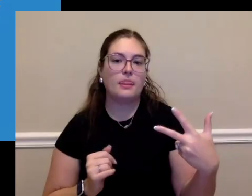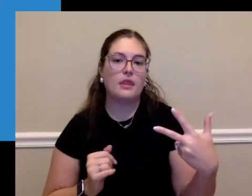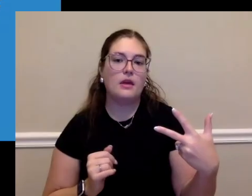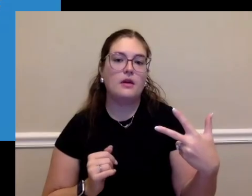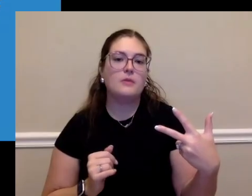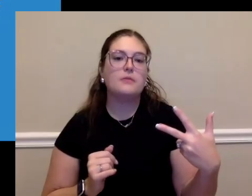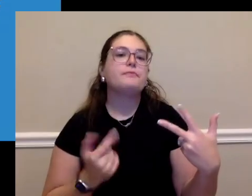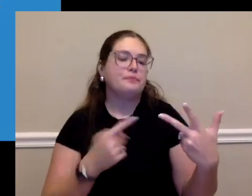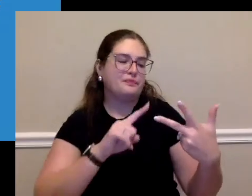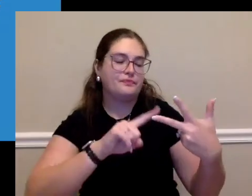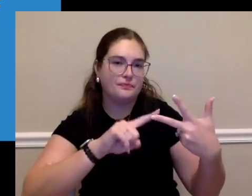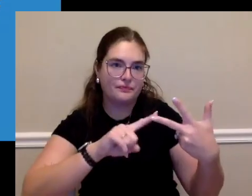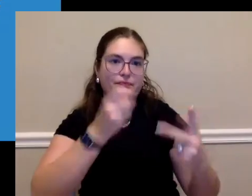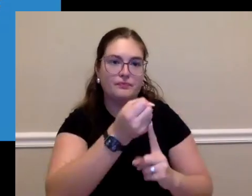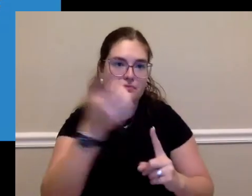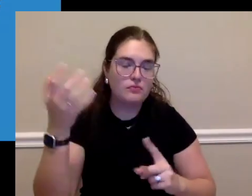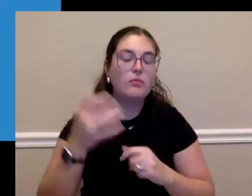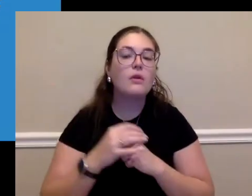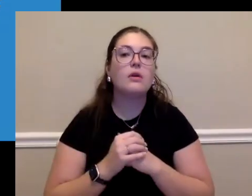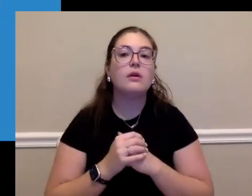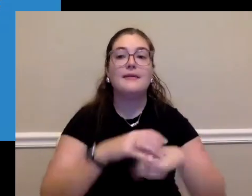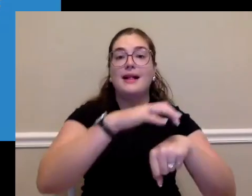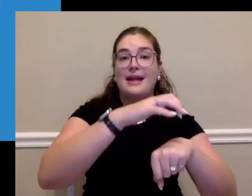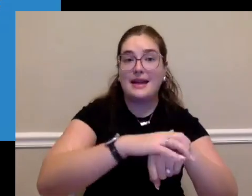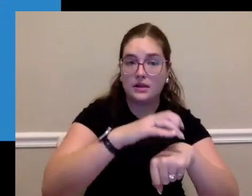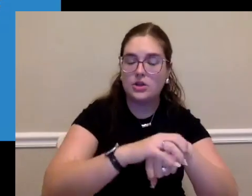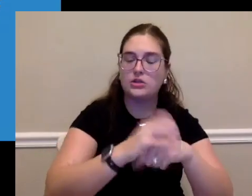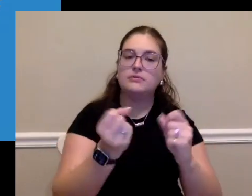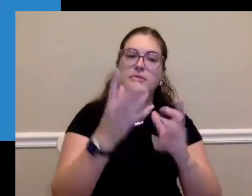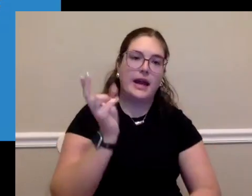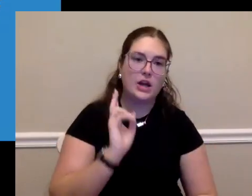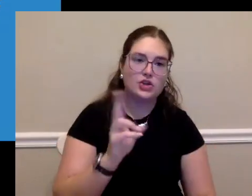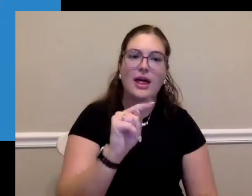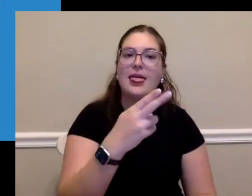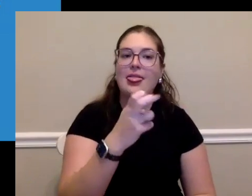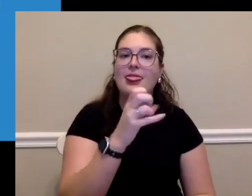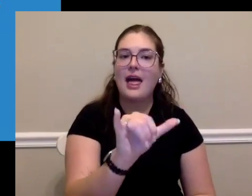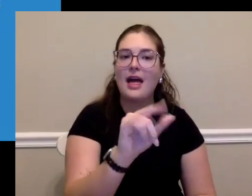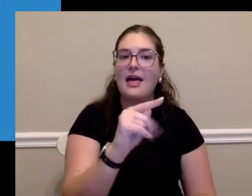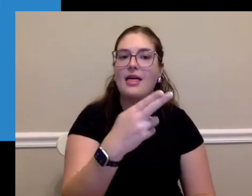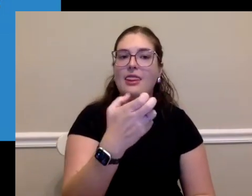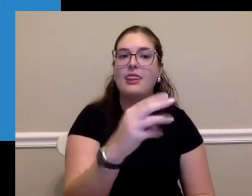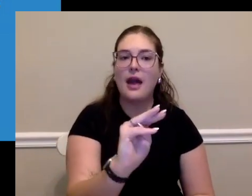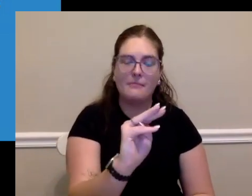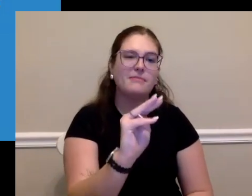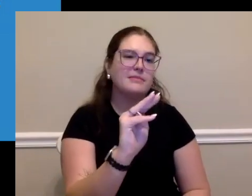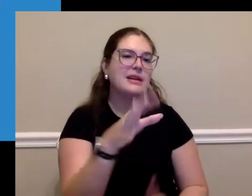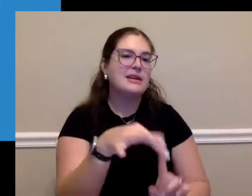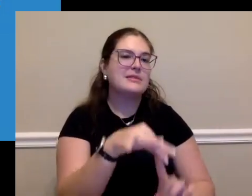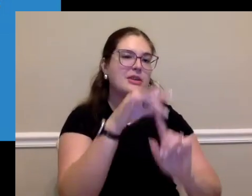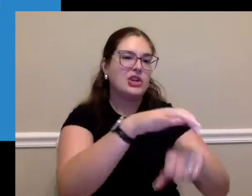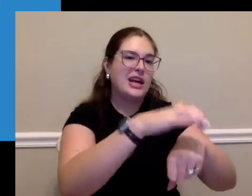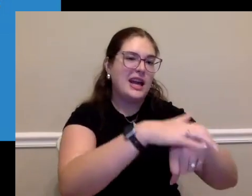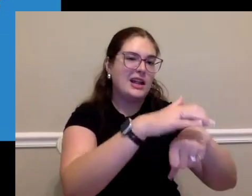singular? So in English, there's a long history of using they, them, especially in literature, to mean he